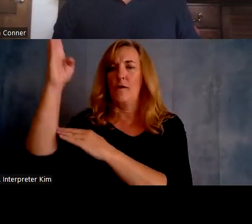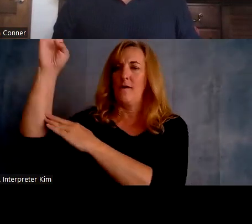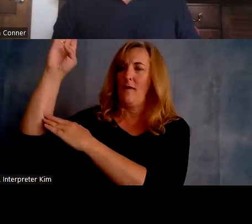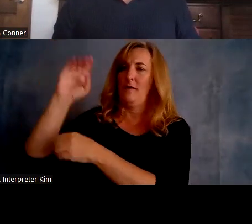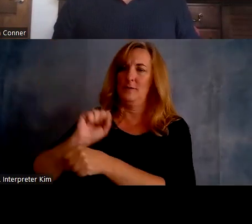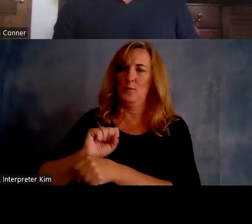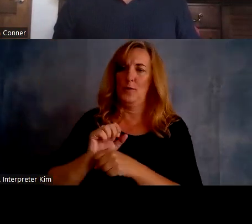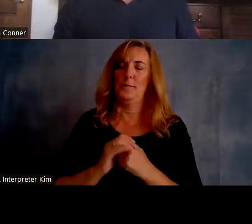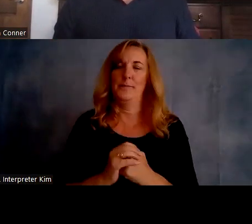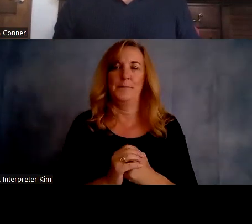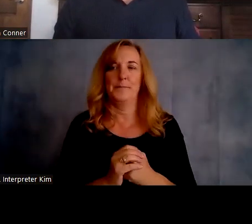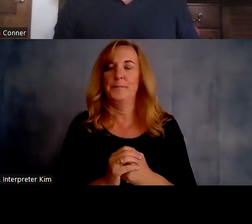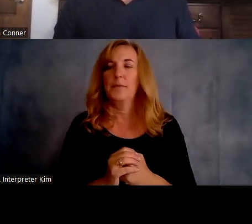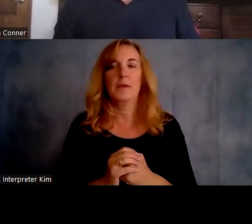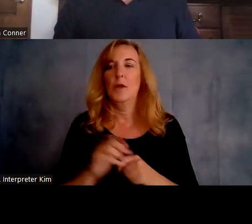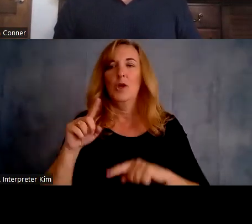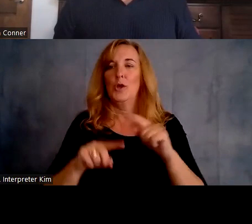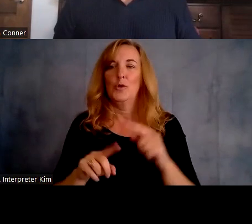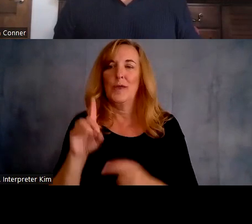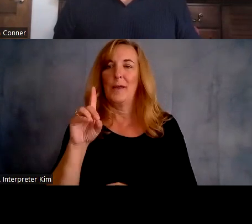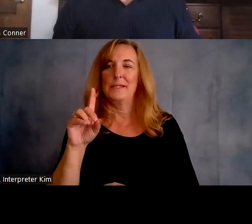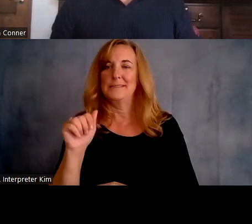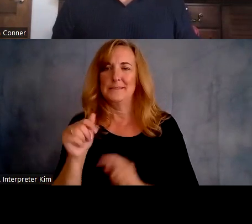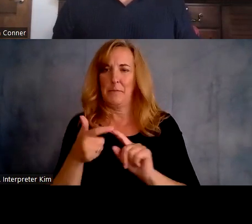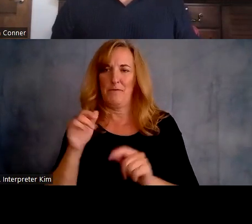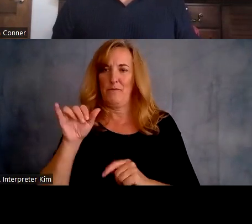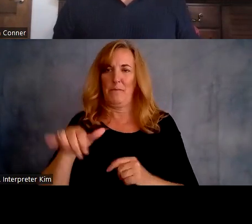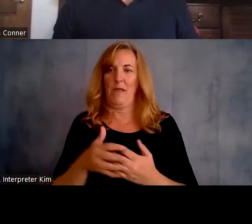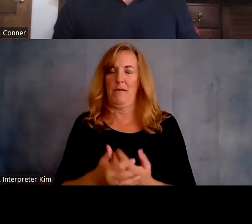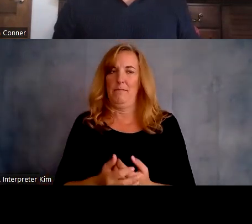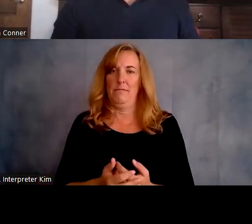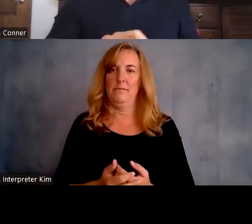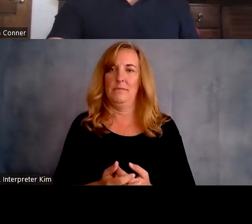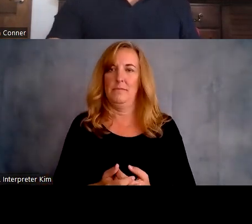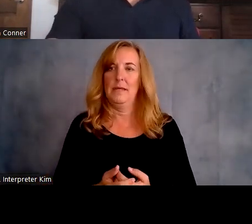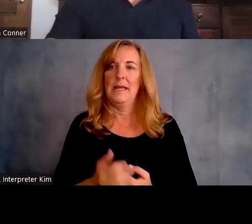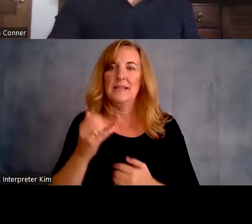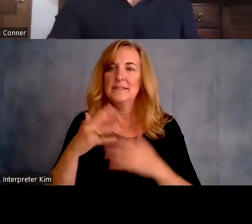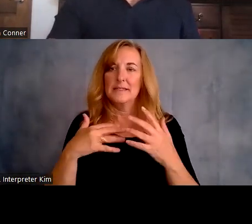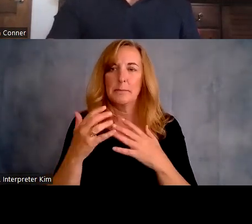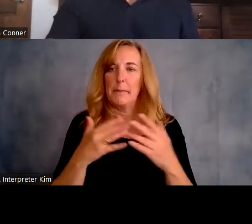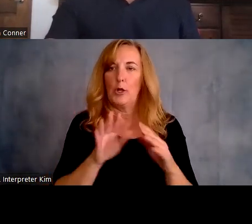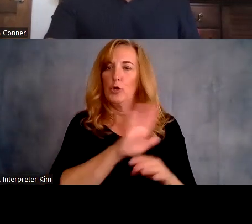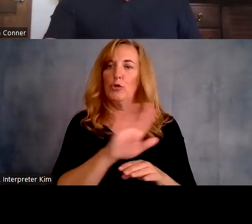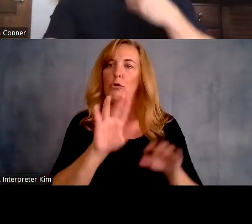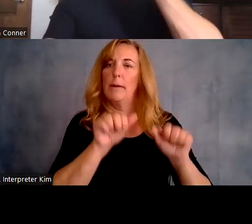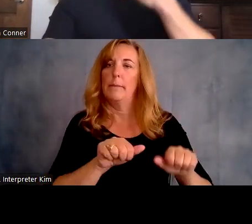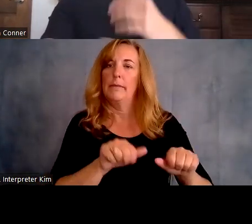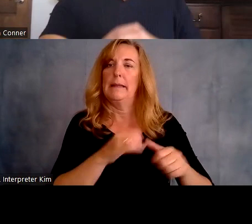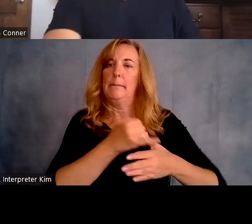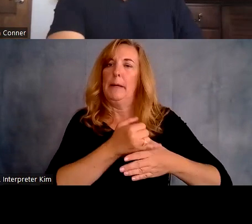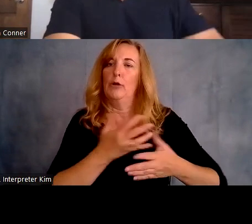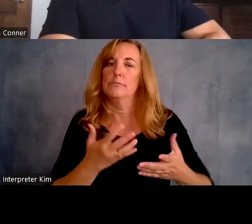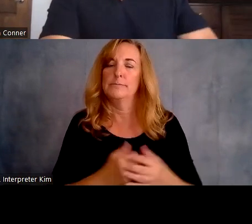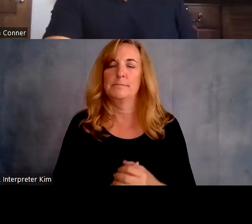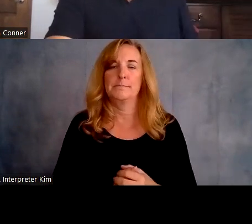And you simply can't be disabled from that, even if you are impaired. If you want to